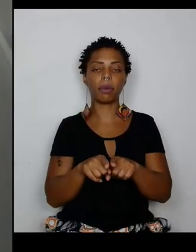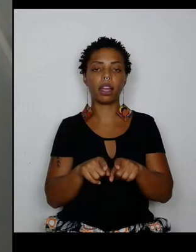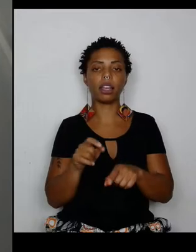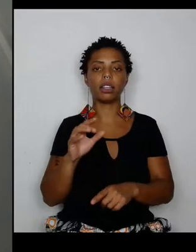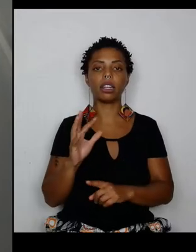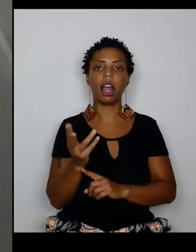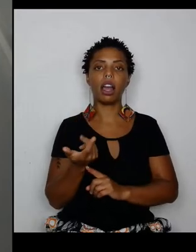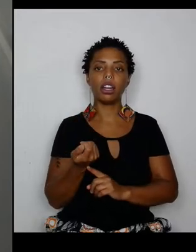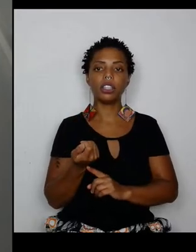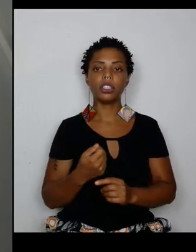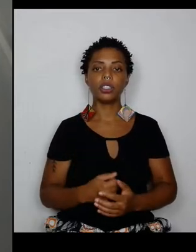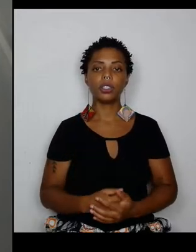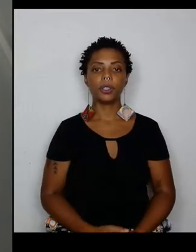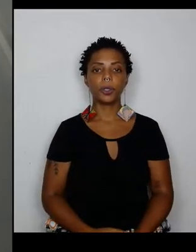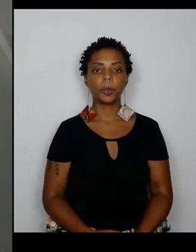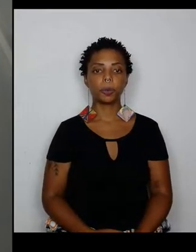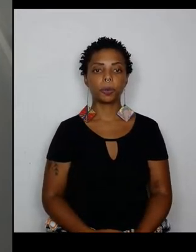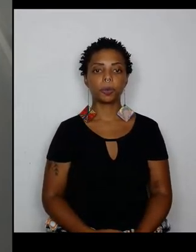art